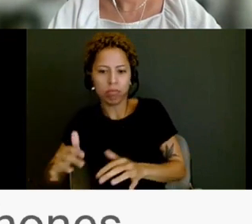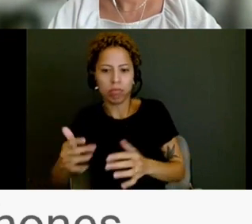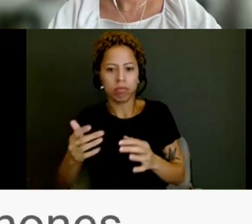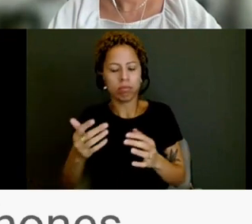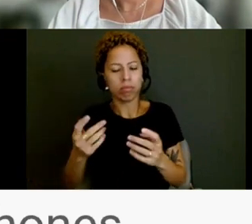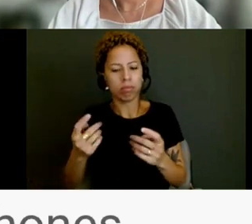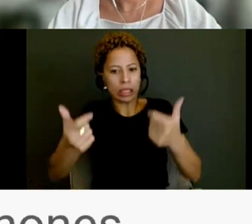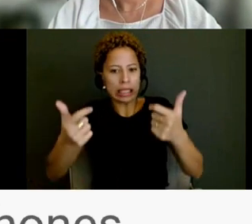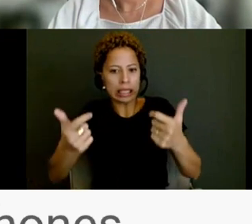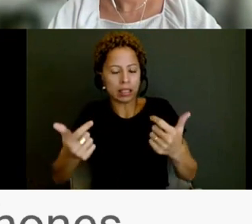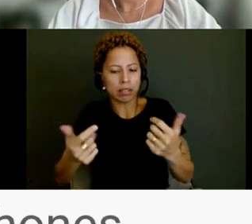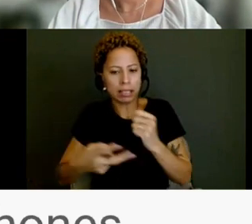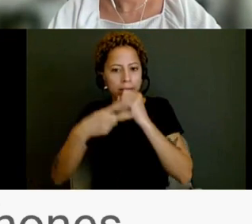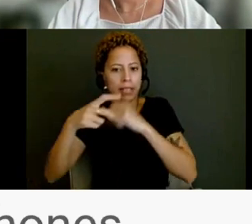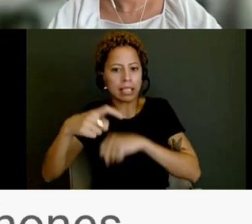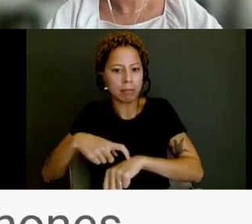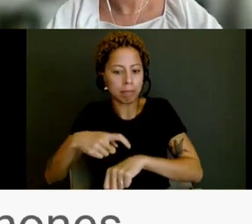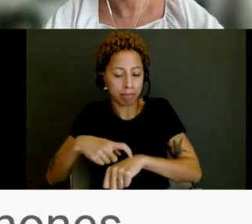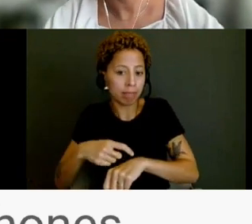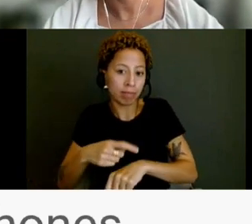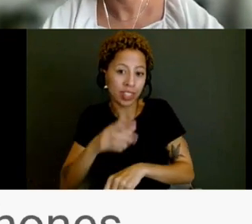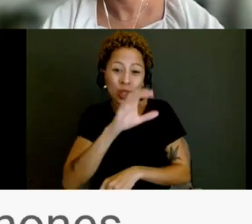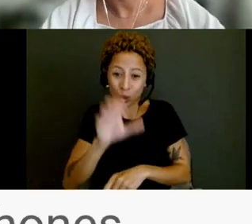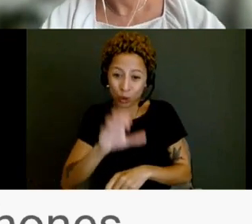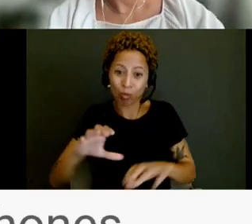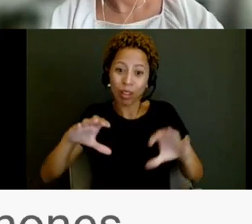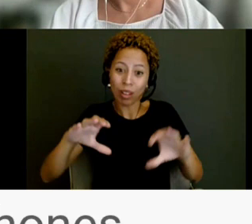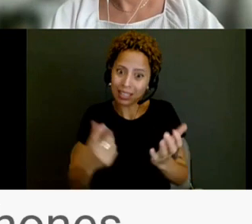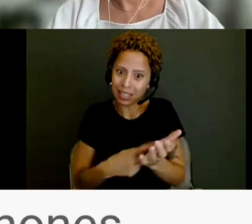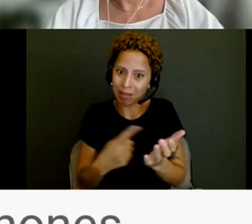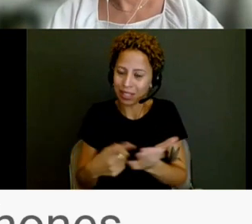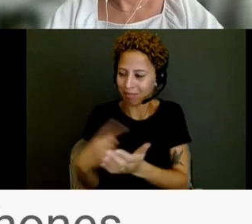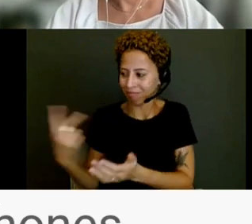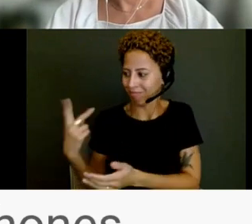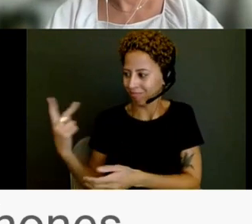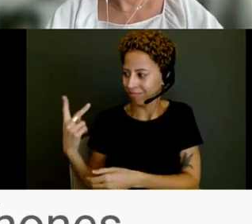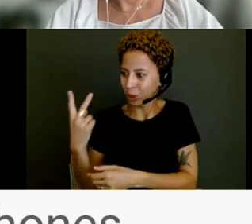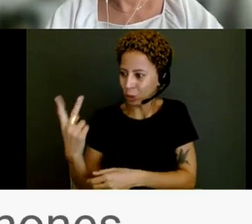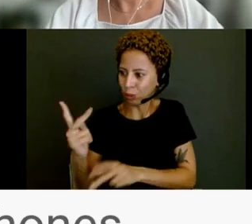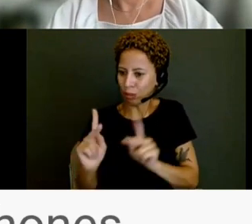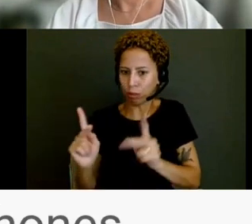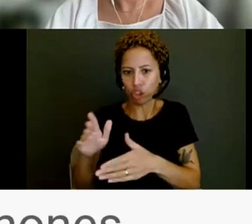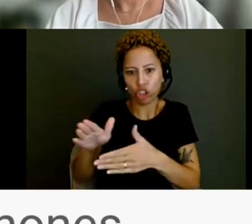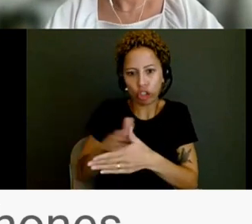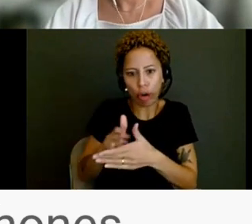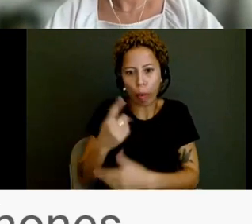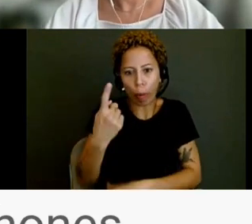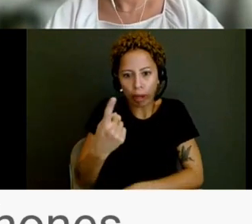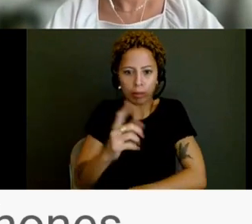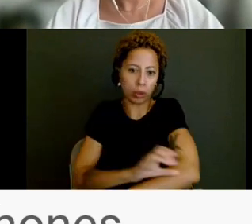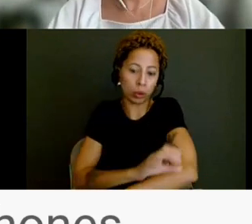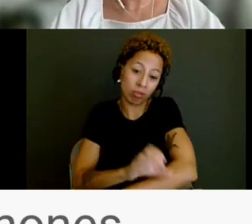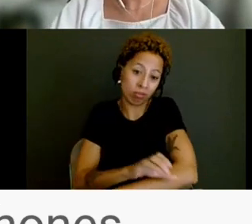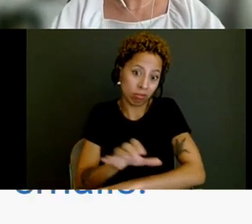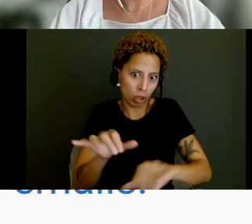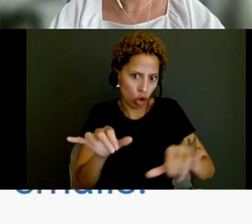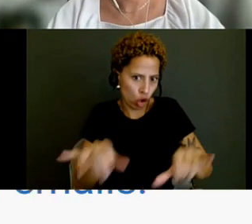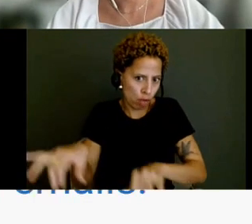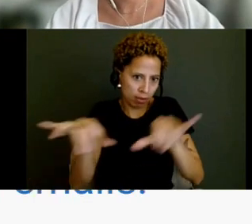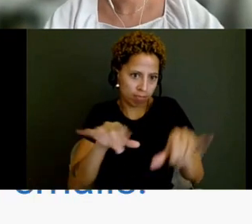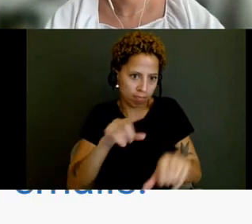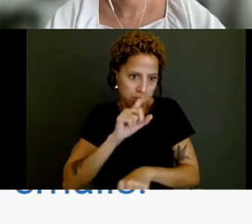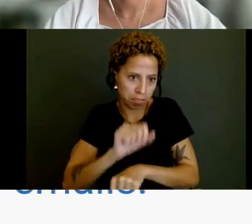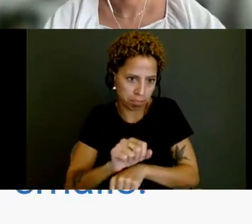people share devices in Zoom classes in the past. It's actually pretty common. Next slide, please.